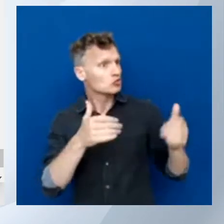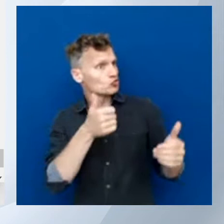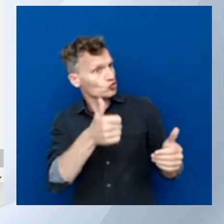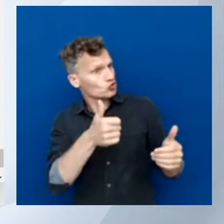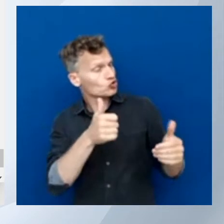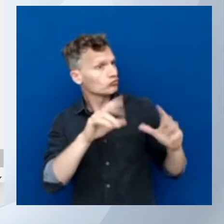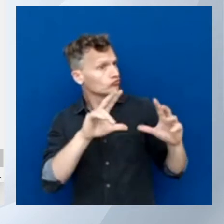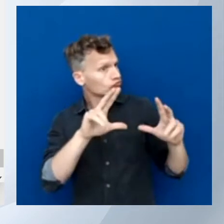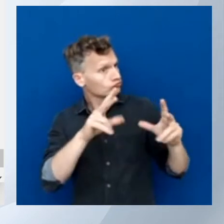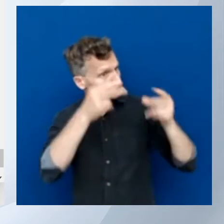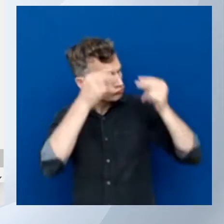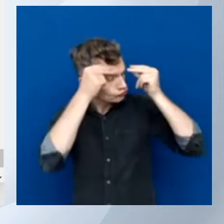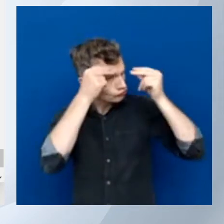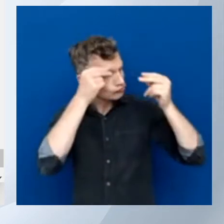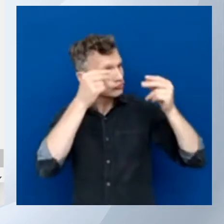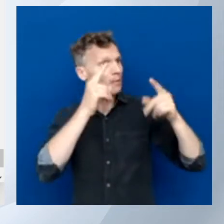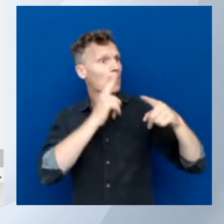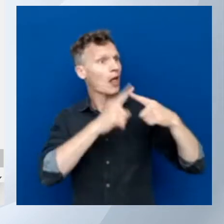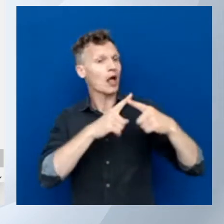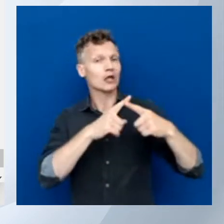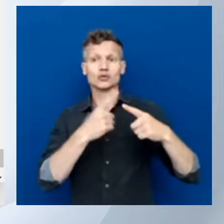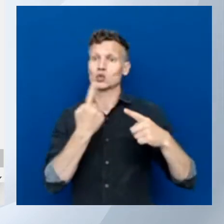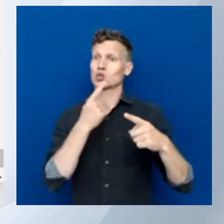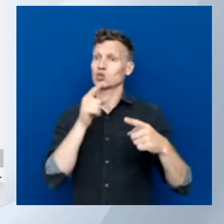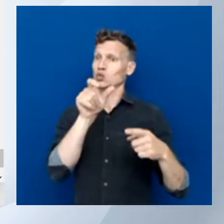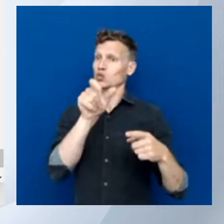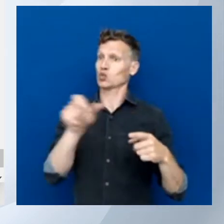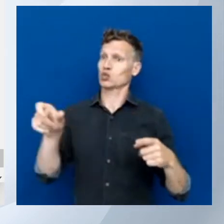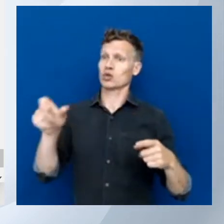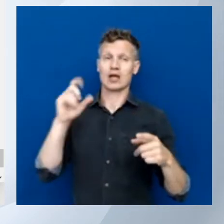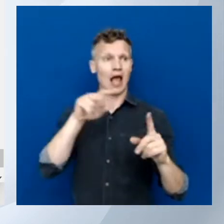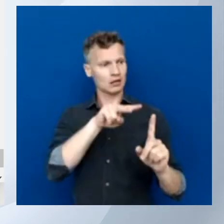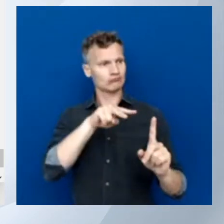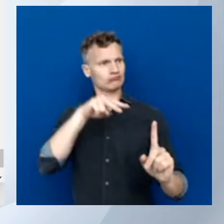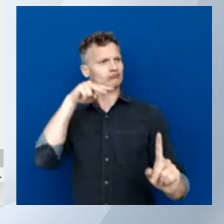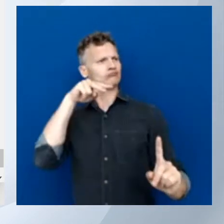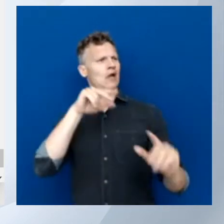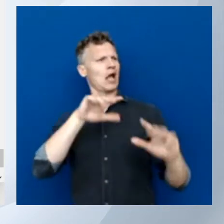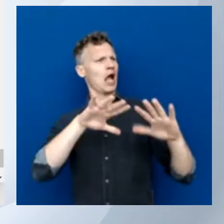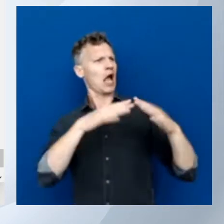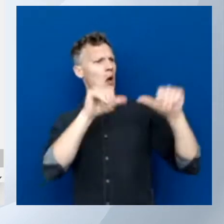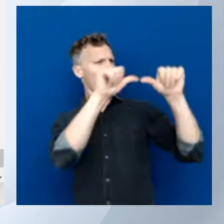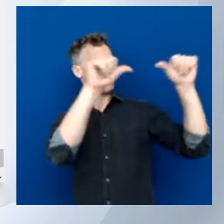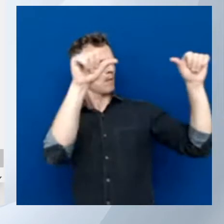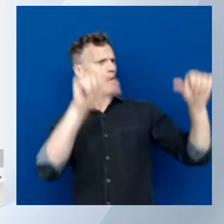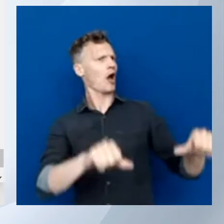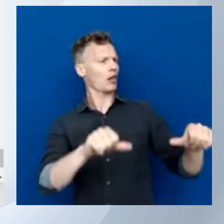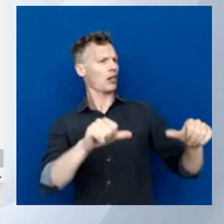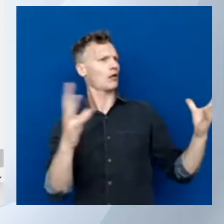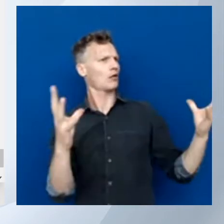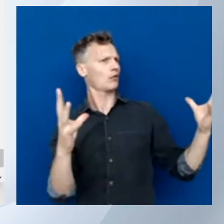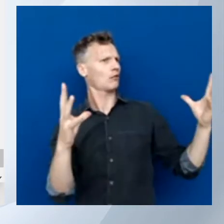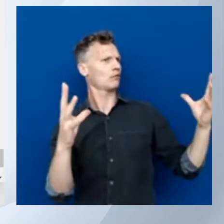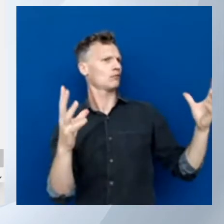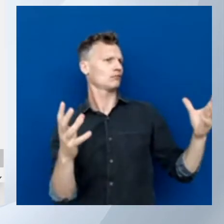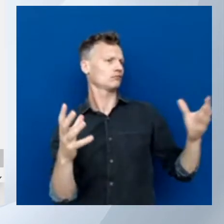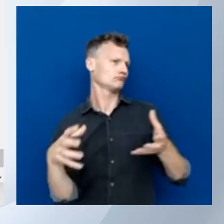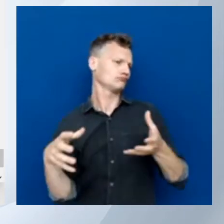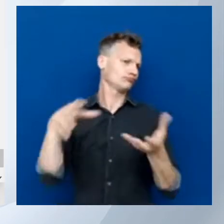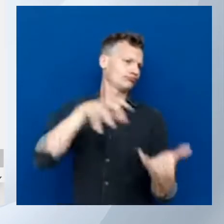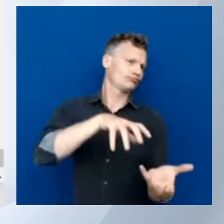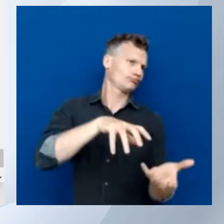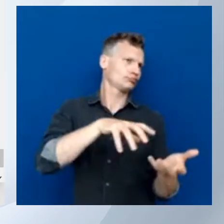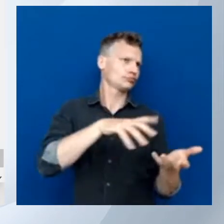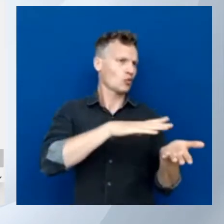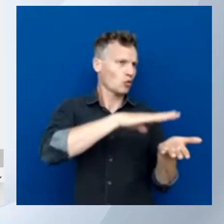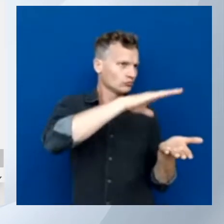the model uses the data that is provided. And this allows us to improve the pipeline easier. And note that